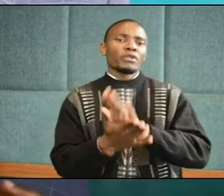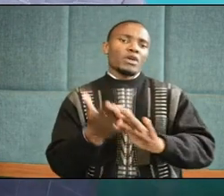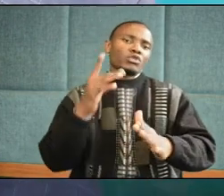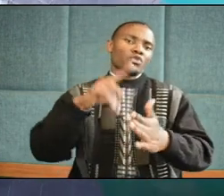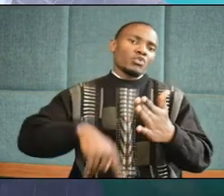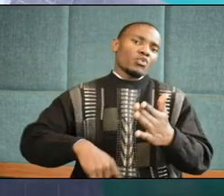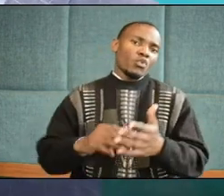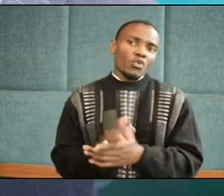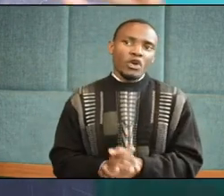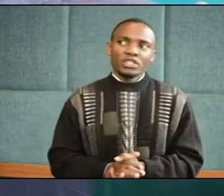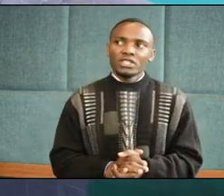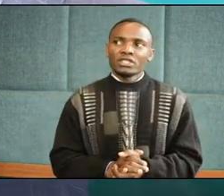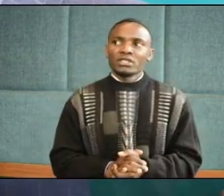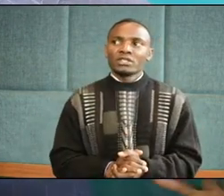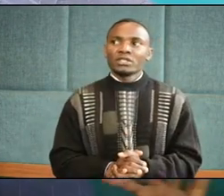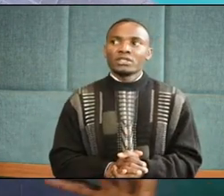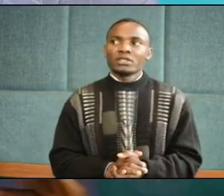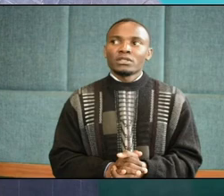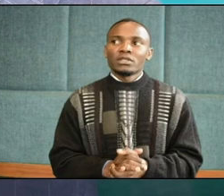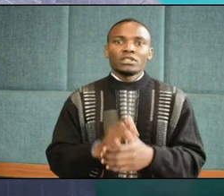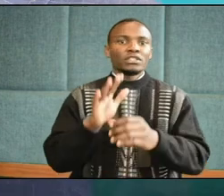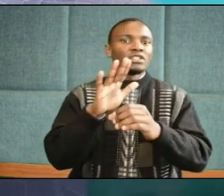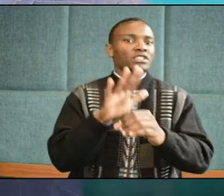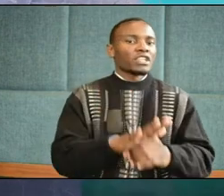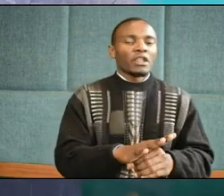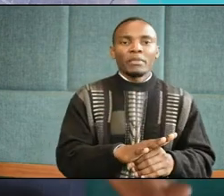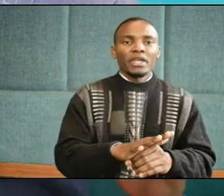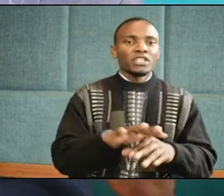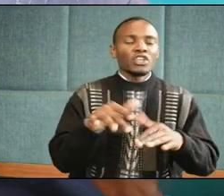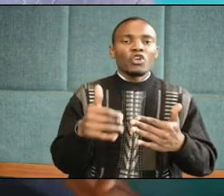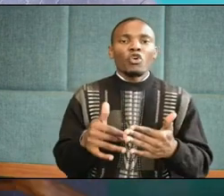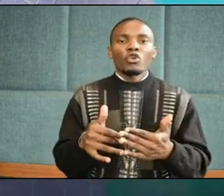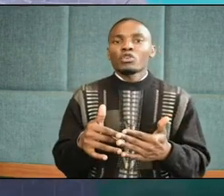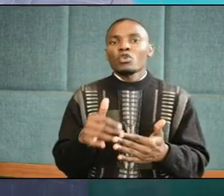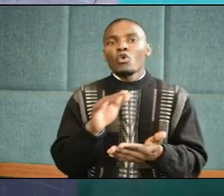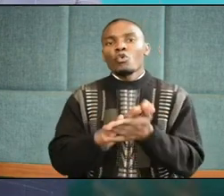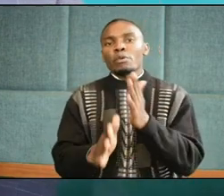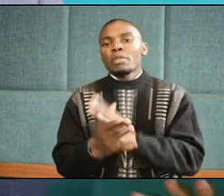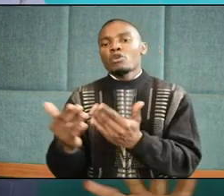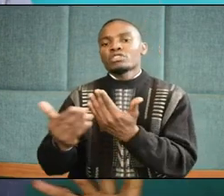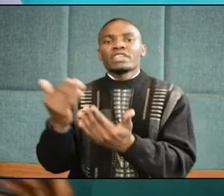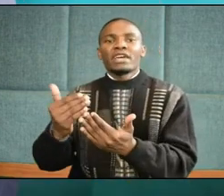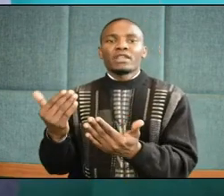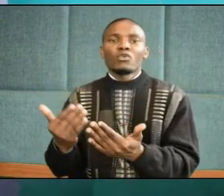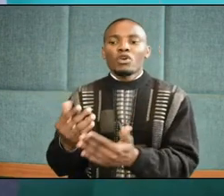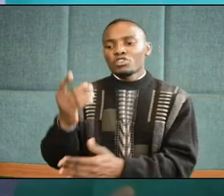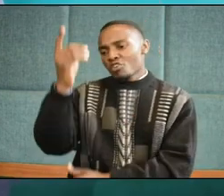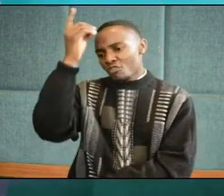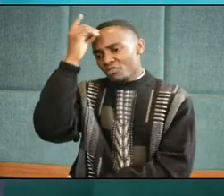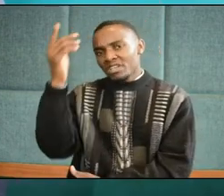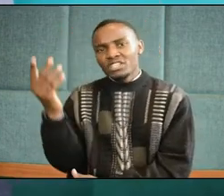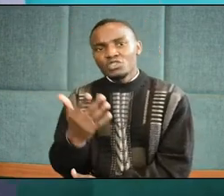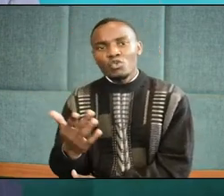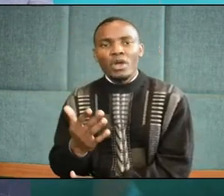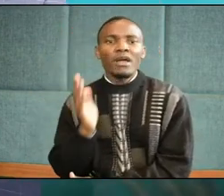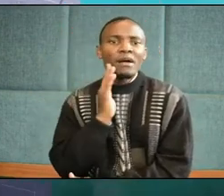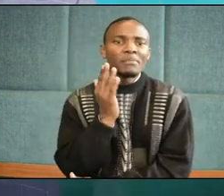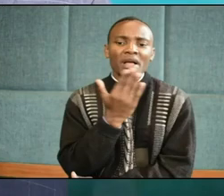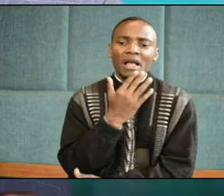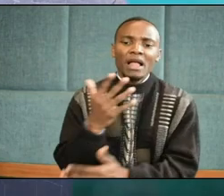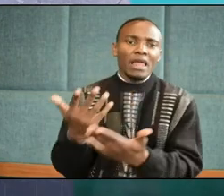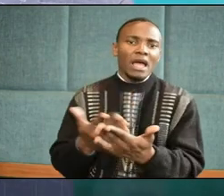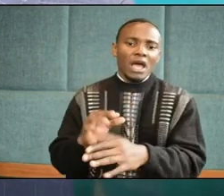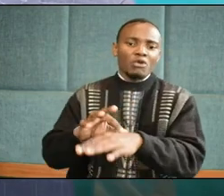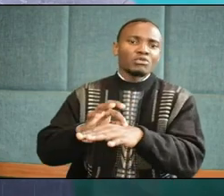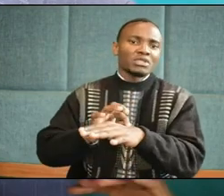asking if he or she comes from which tribe, region, color,